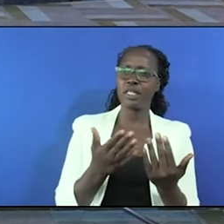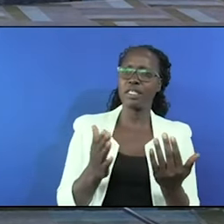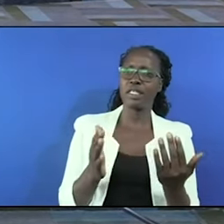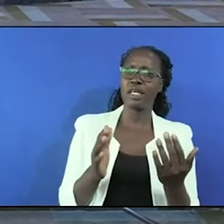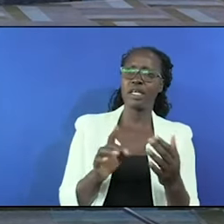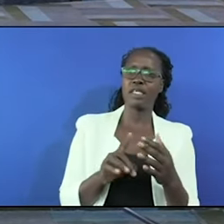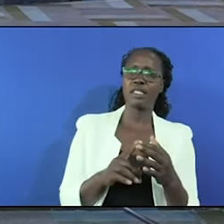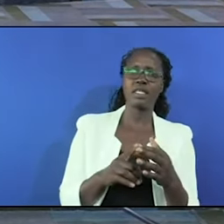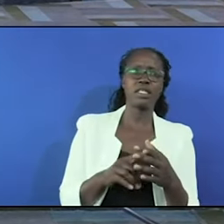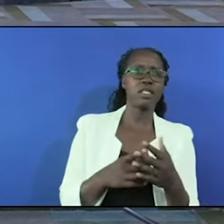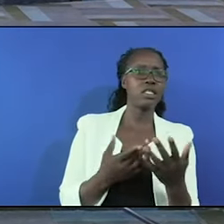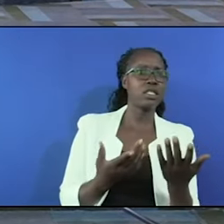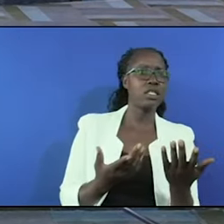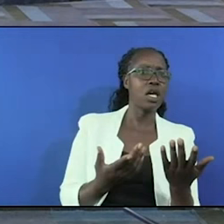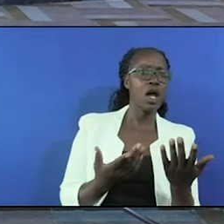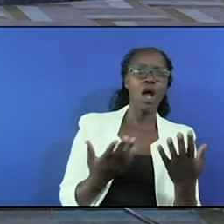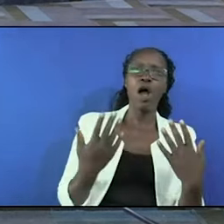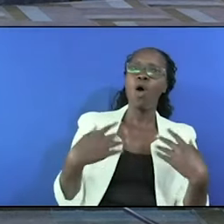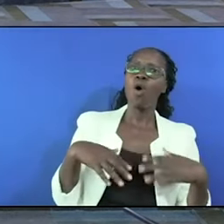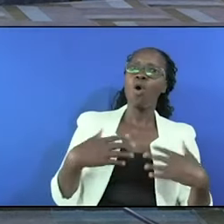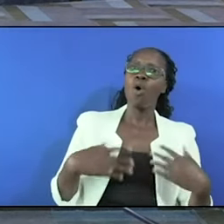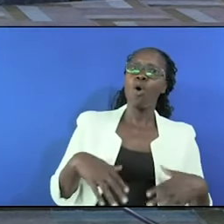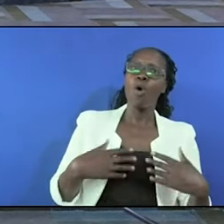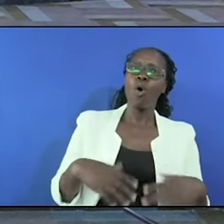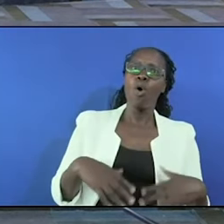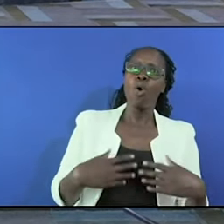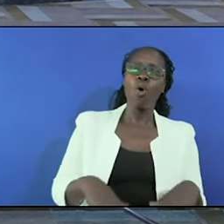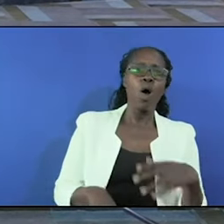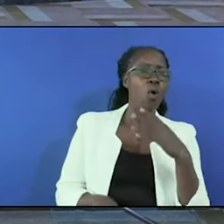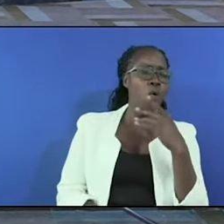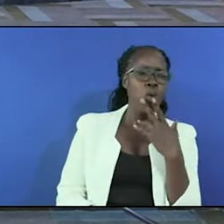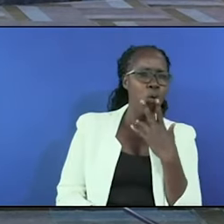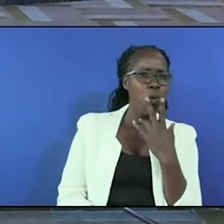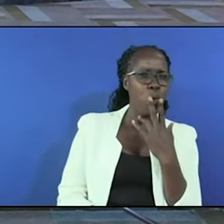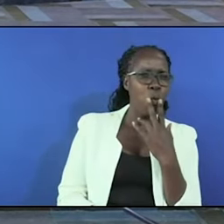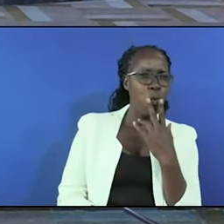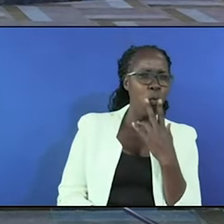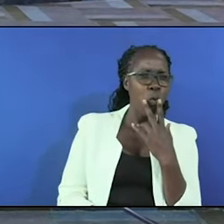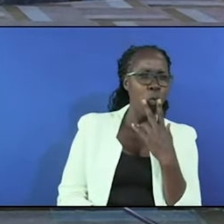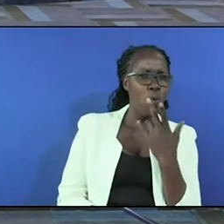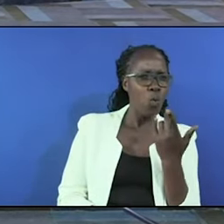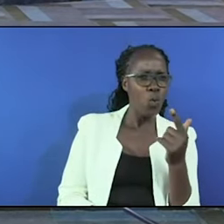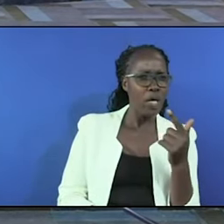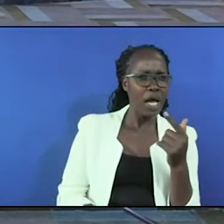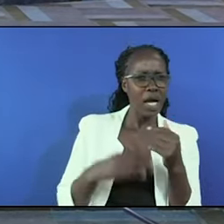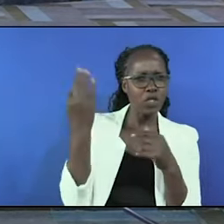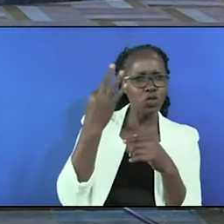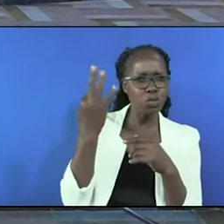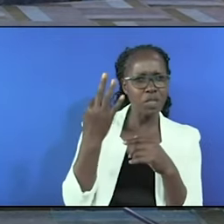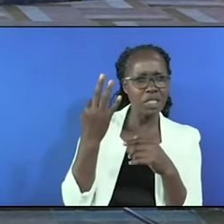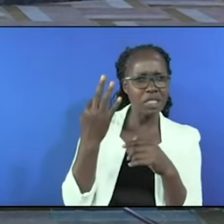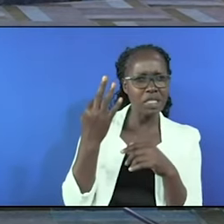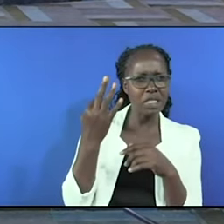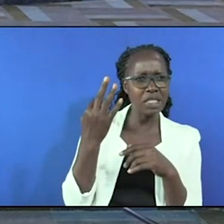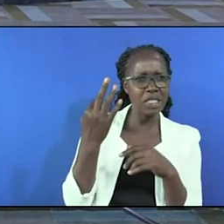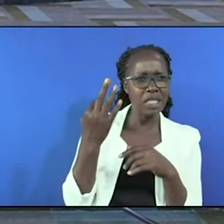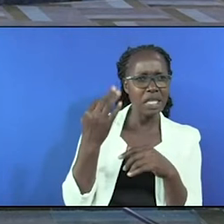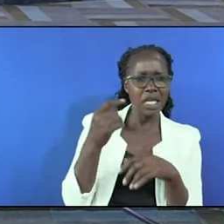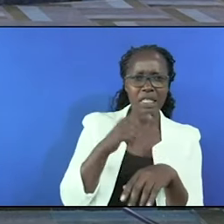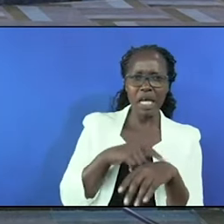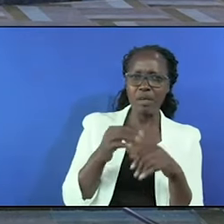the engine went on. I said, wow. And you know, we were supposed to preach at around 8 in the